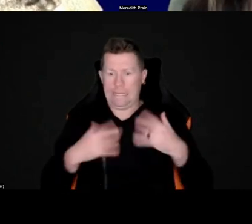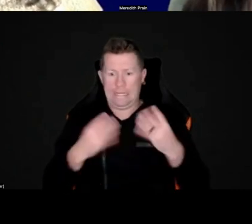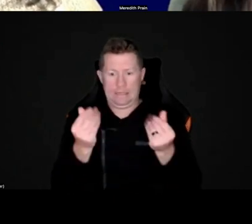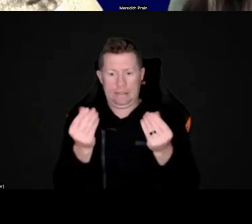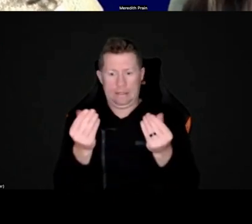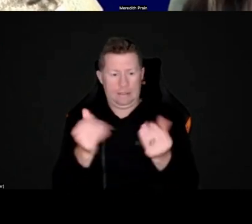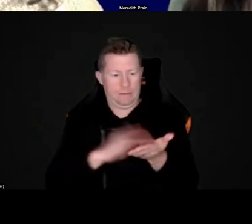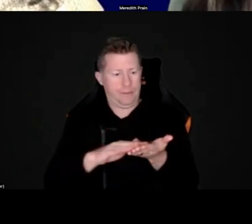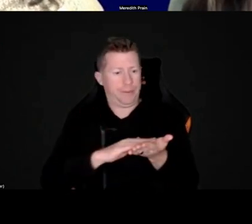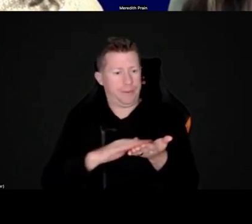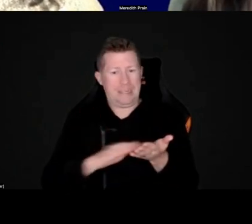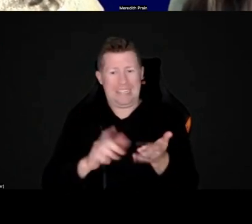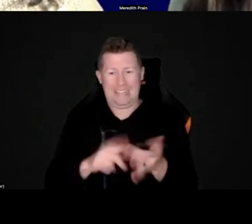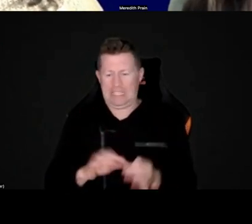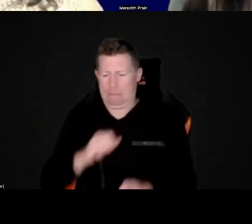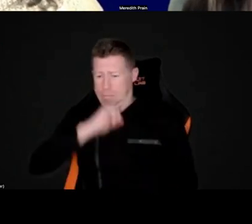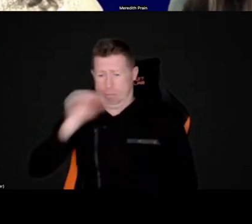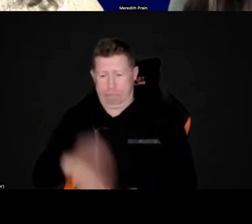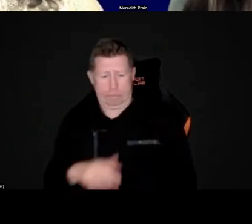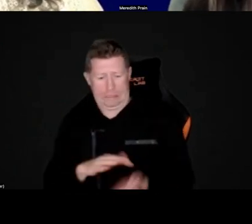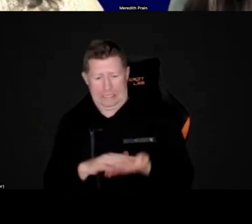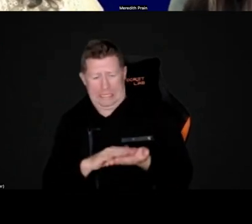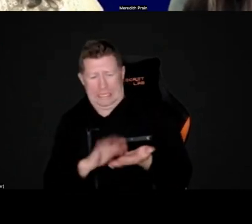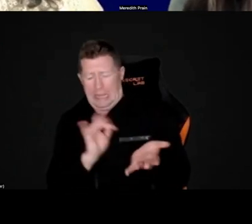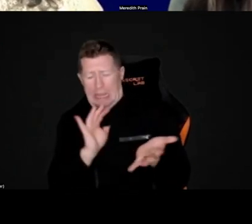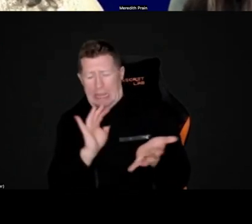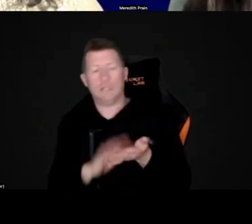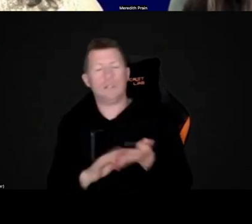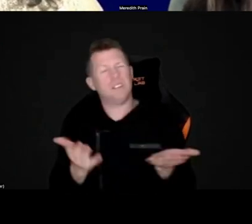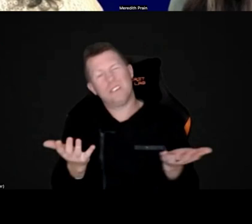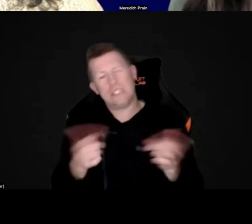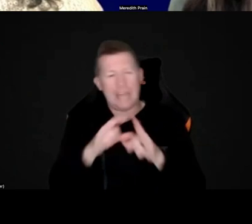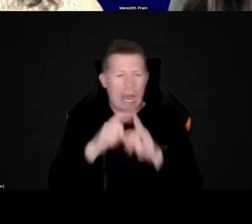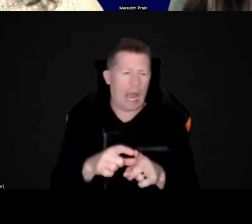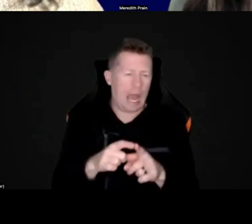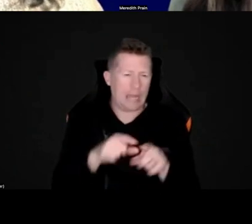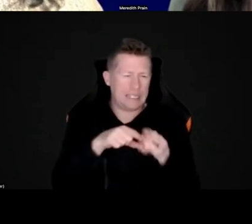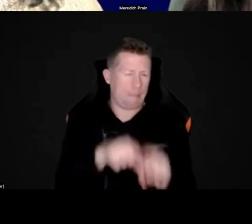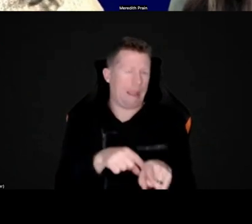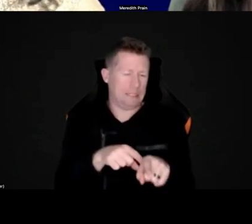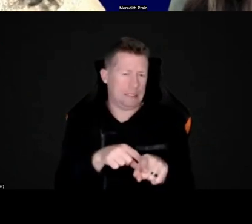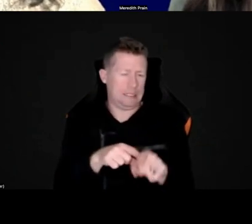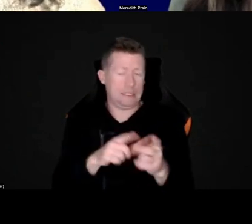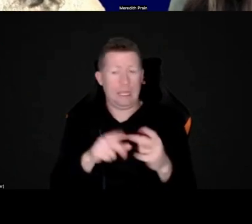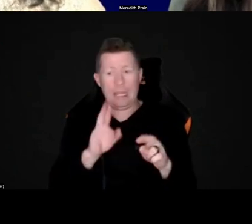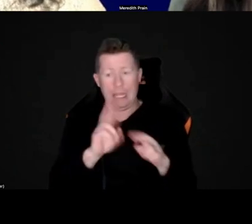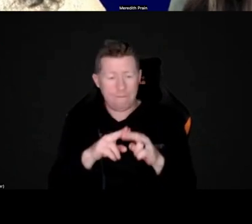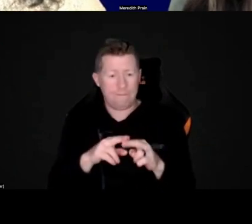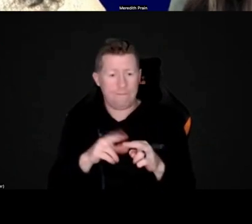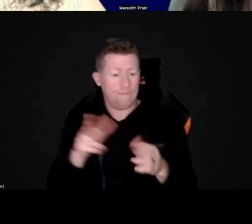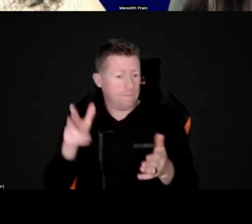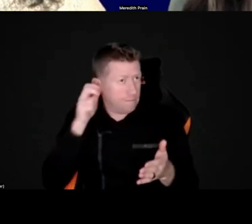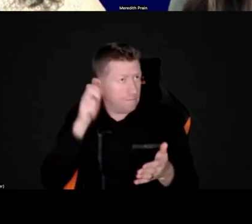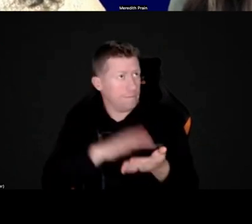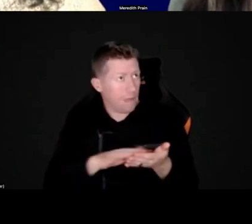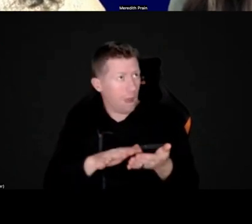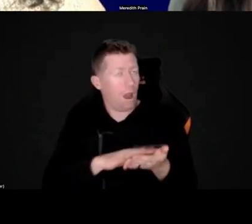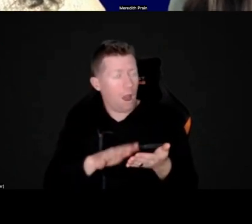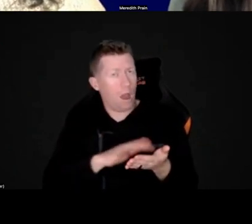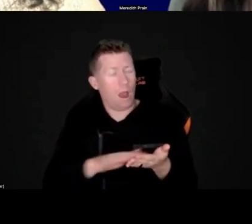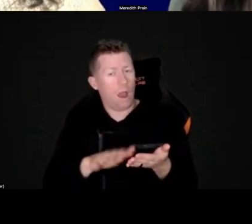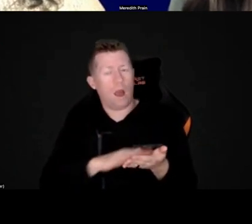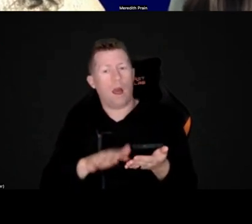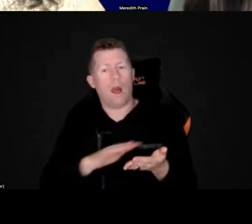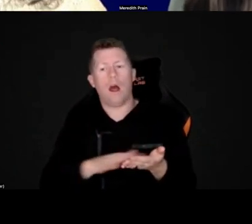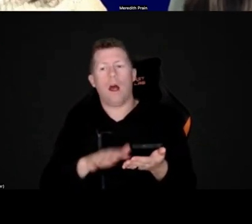acuity and they're able to then use cross-modal, um, neural plasticity. I think it's a great, um, it's a great avenue to